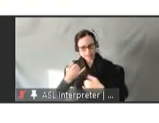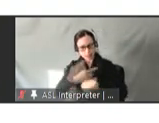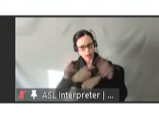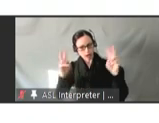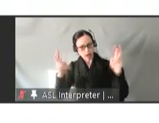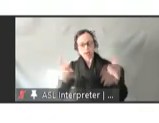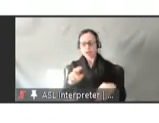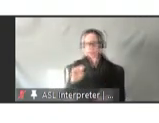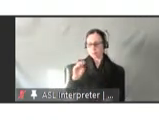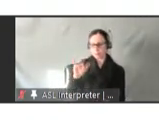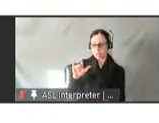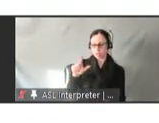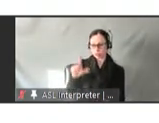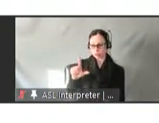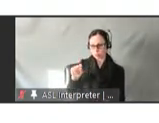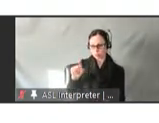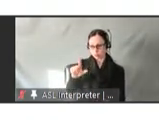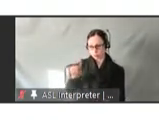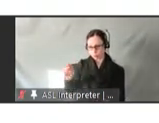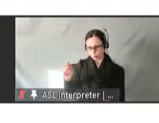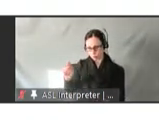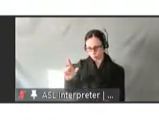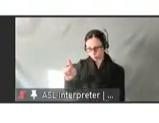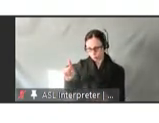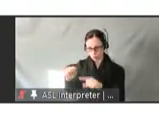May 2021 through